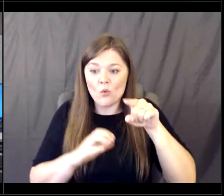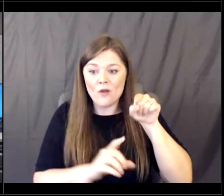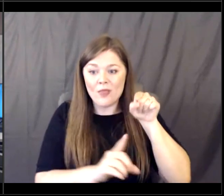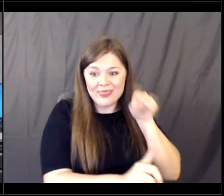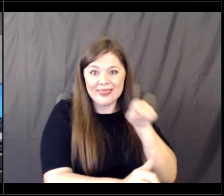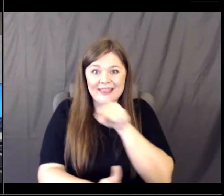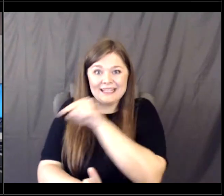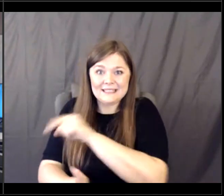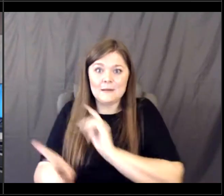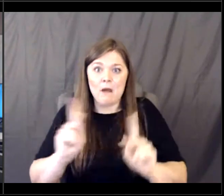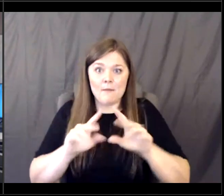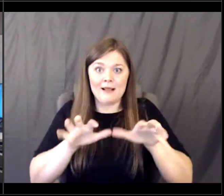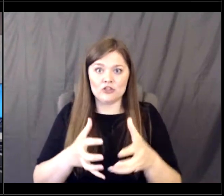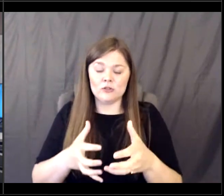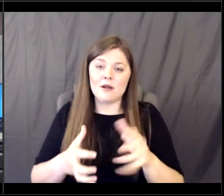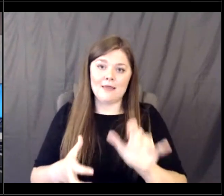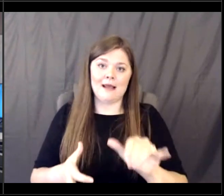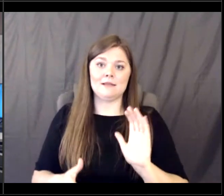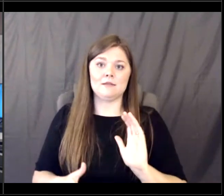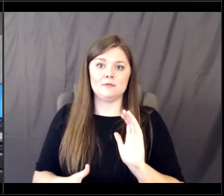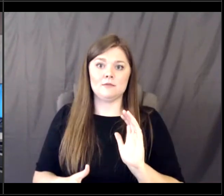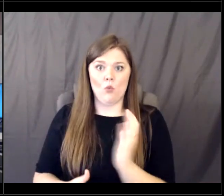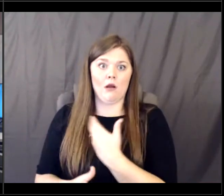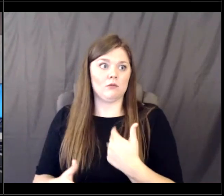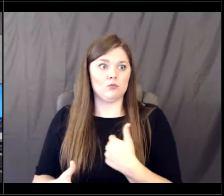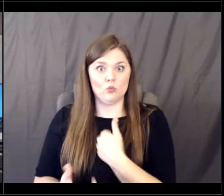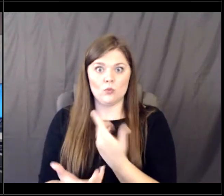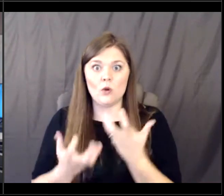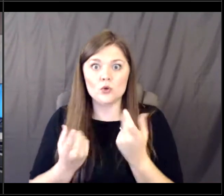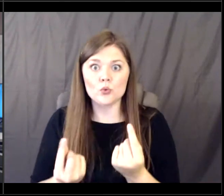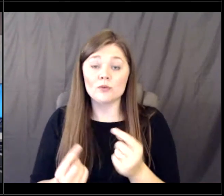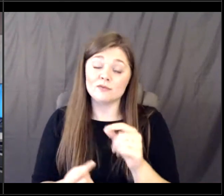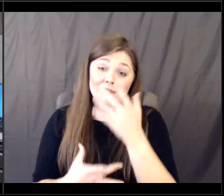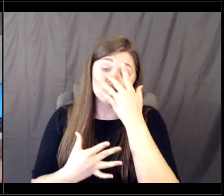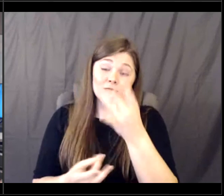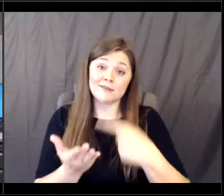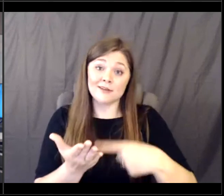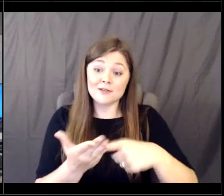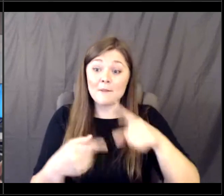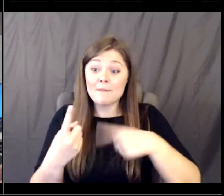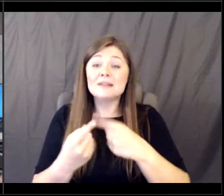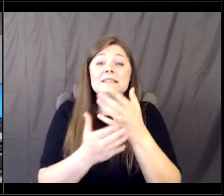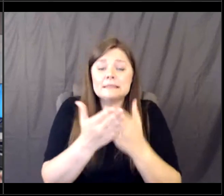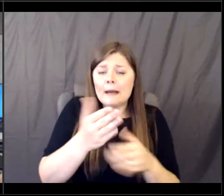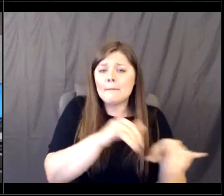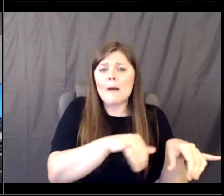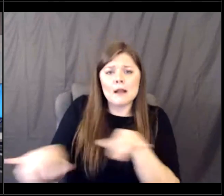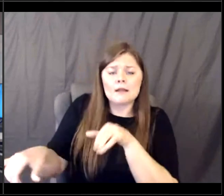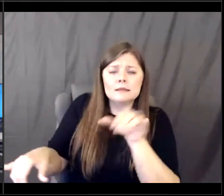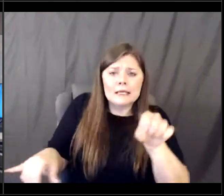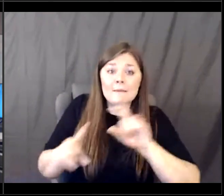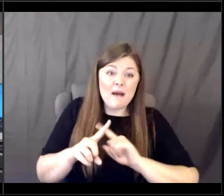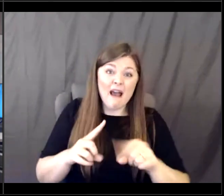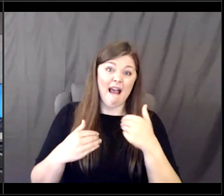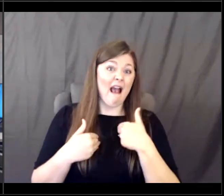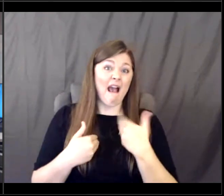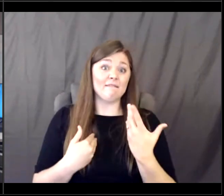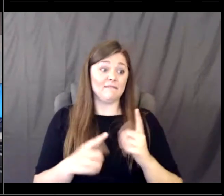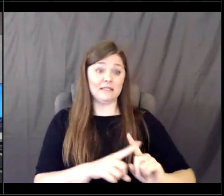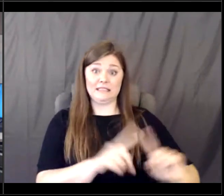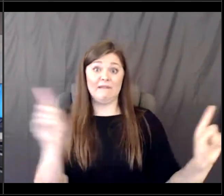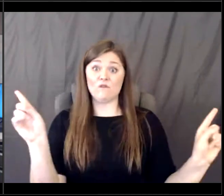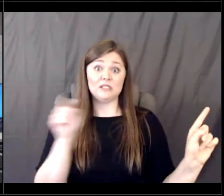doing. So it is an interesting discussion too about those commonalities, but also those meaningful differences, and that